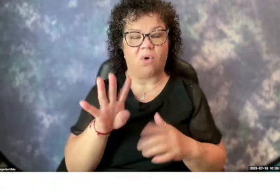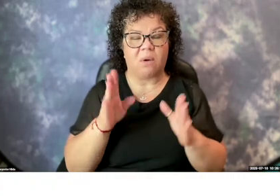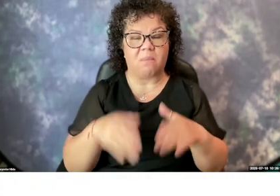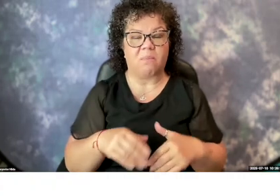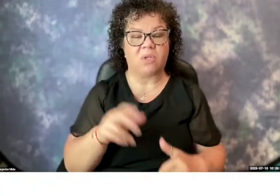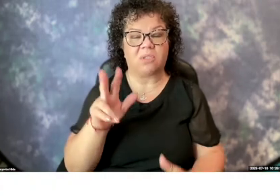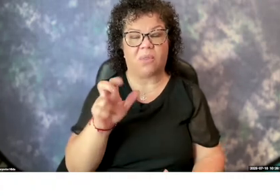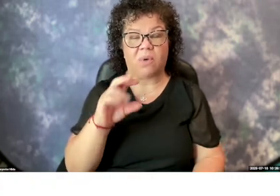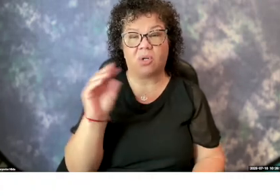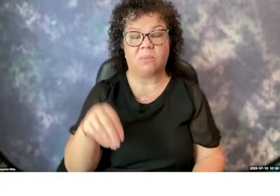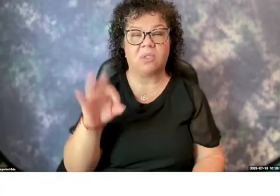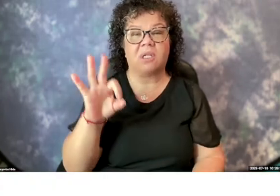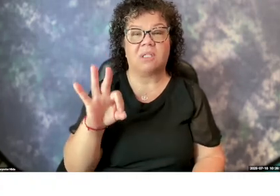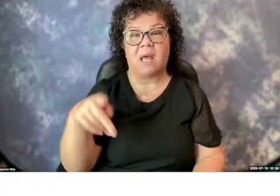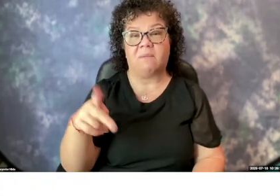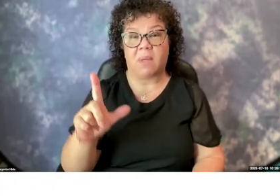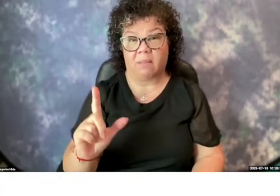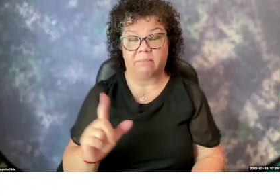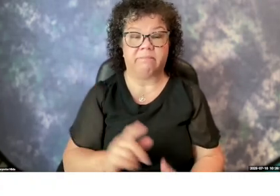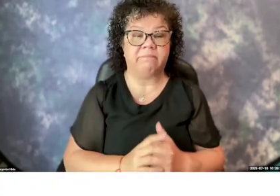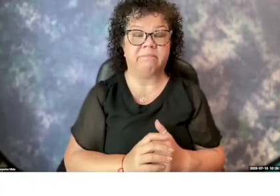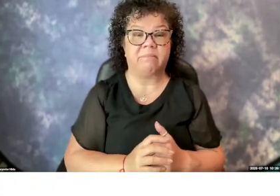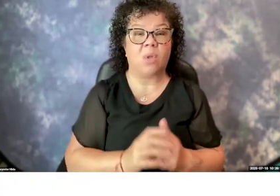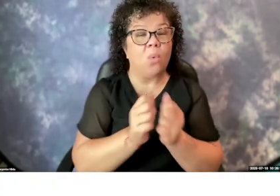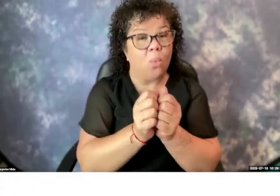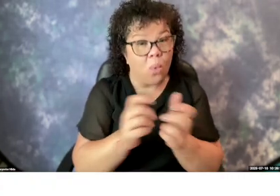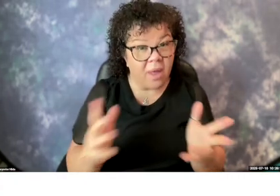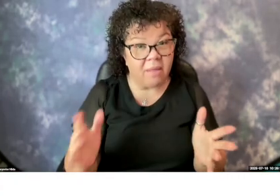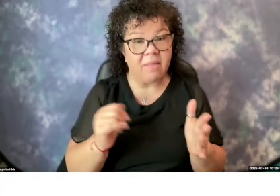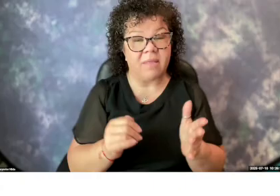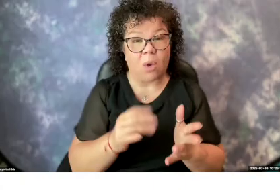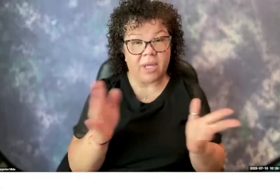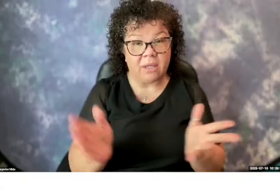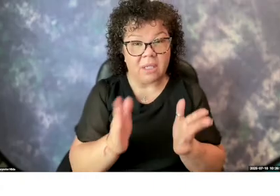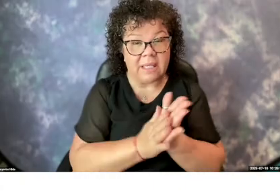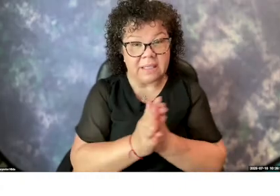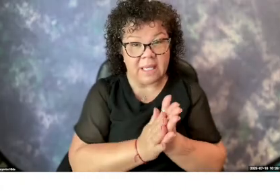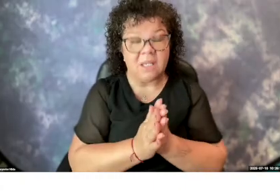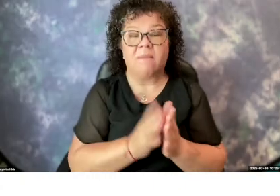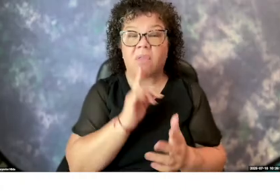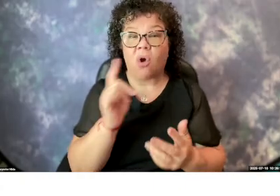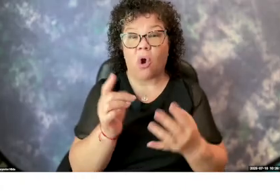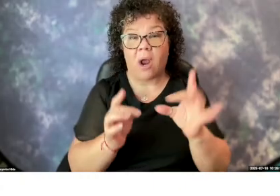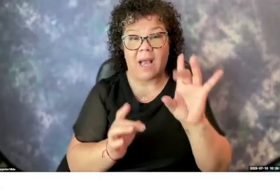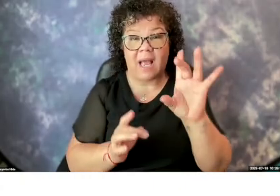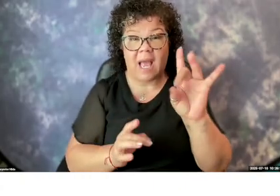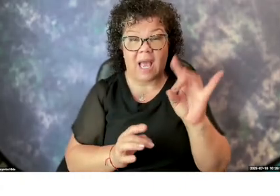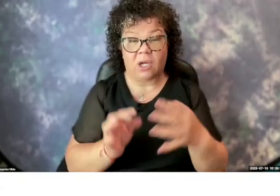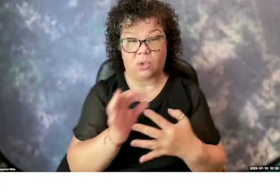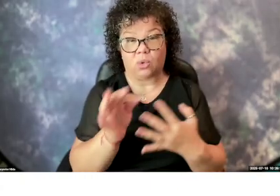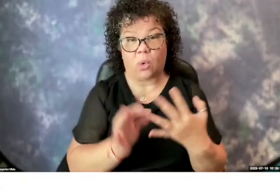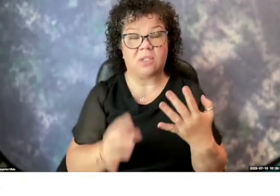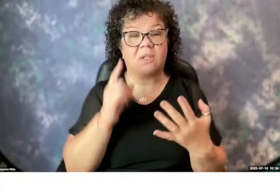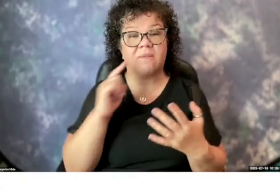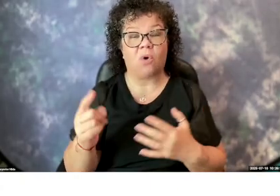On the used side of things, even without incentives, we see that there are 8 choices available for a 4-person household